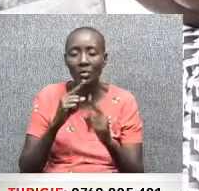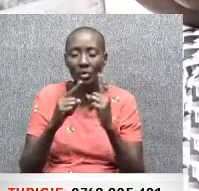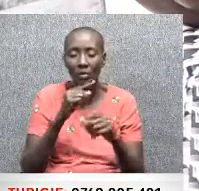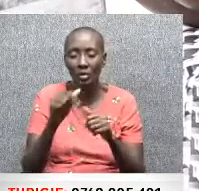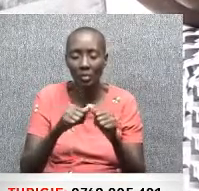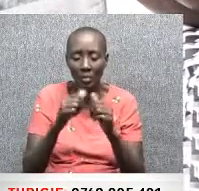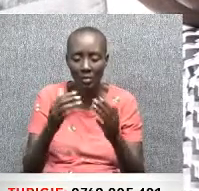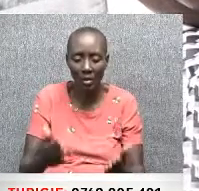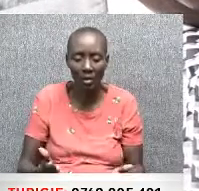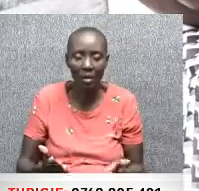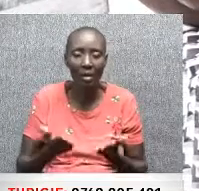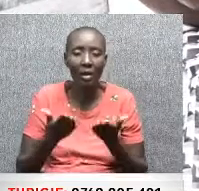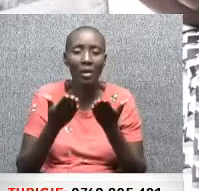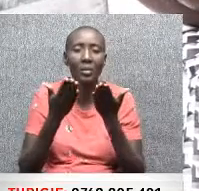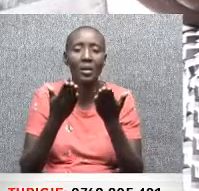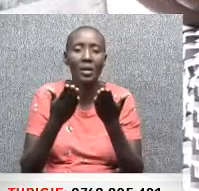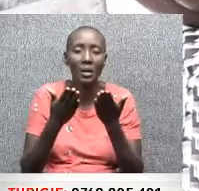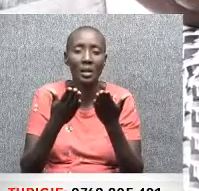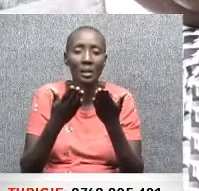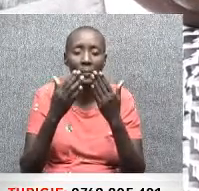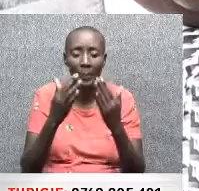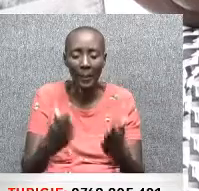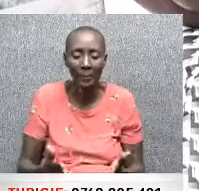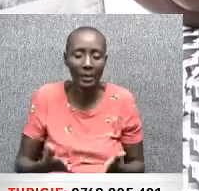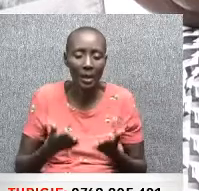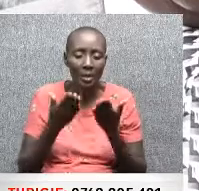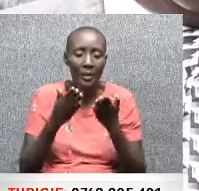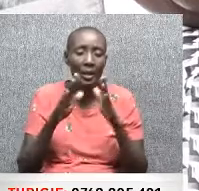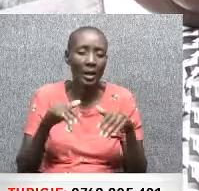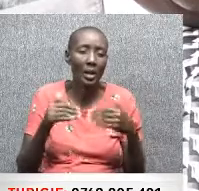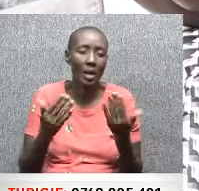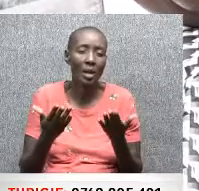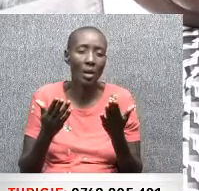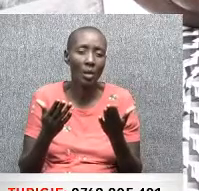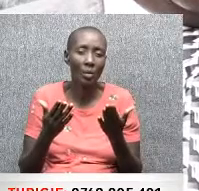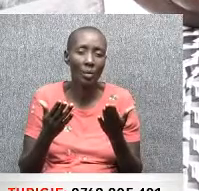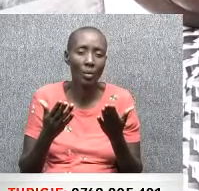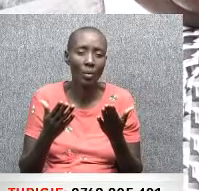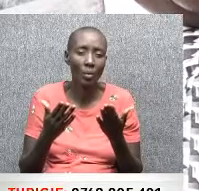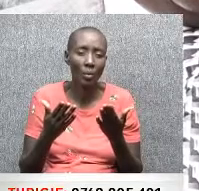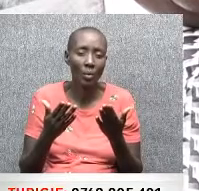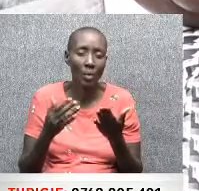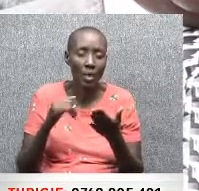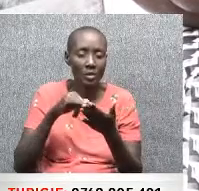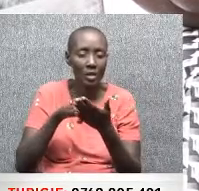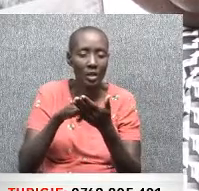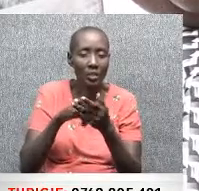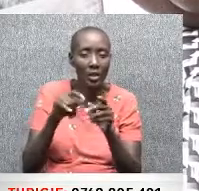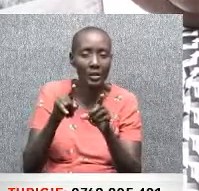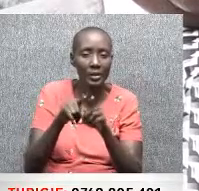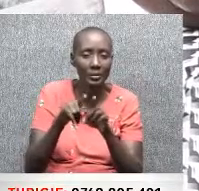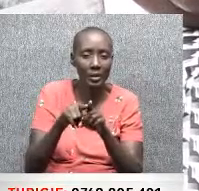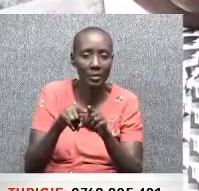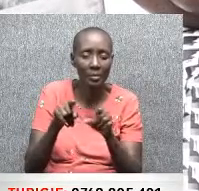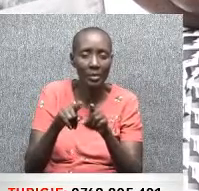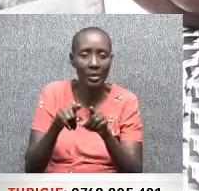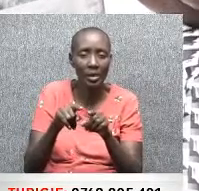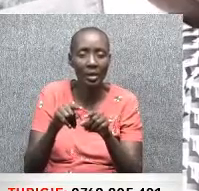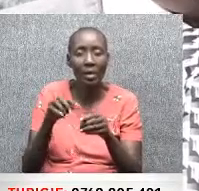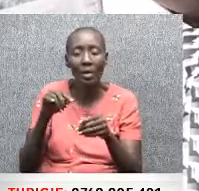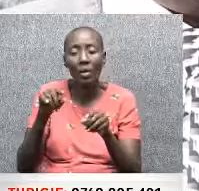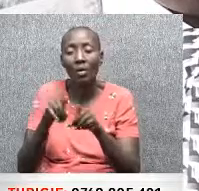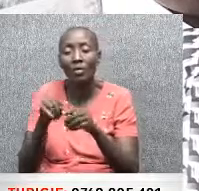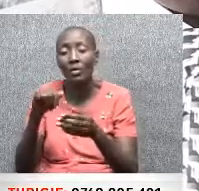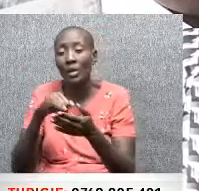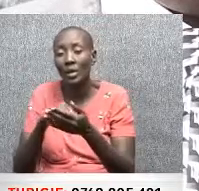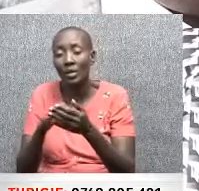upgrading the slums, the type of upgrading that we are going to do within the slums in terms of provision of the infrastructure, like